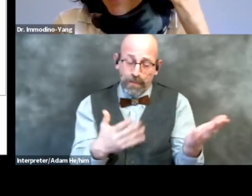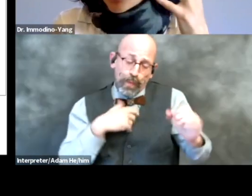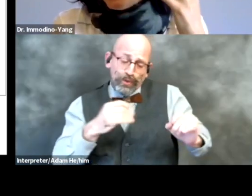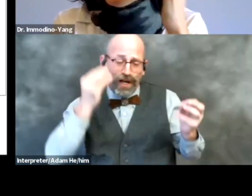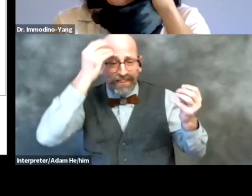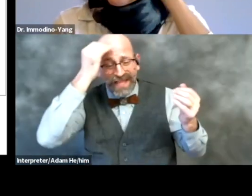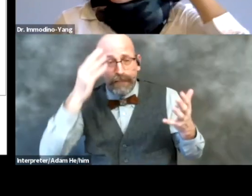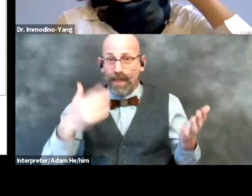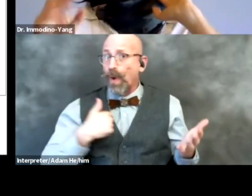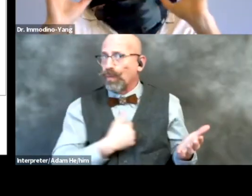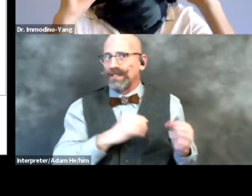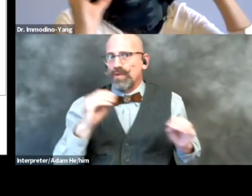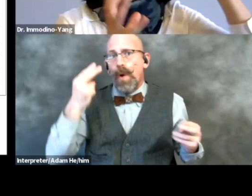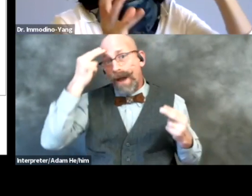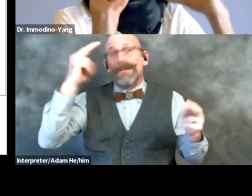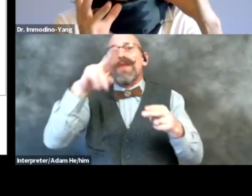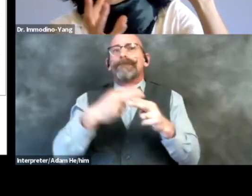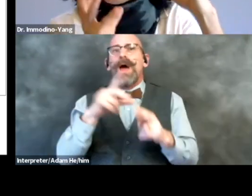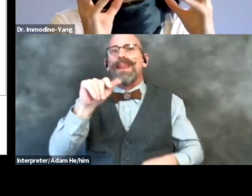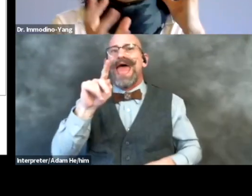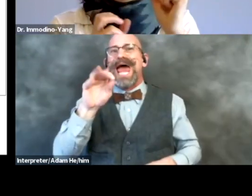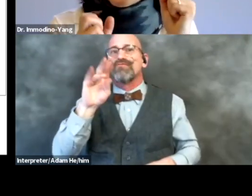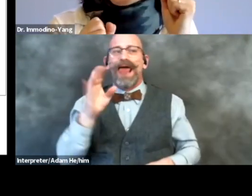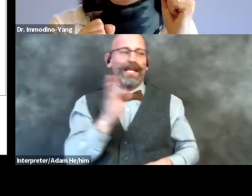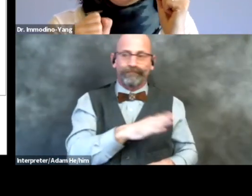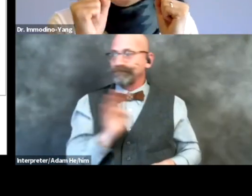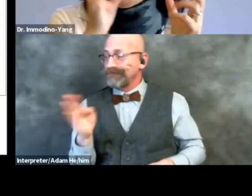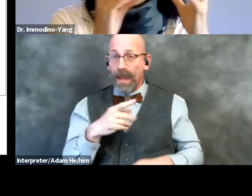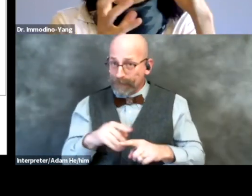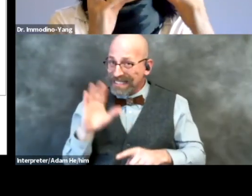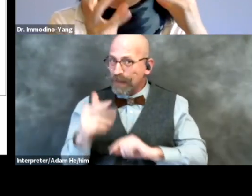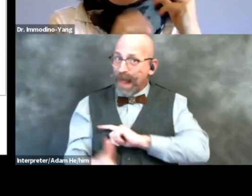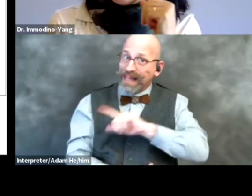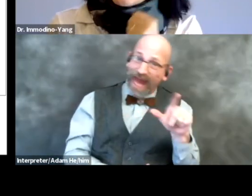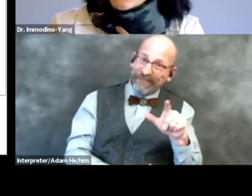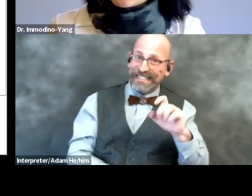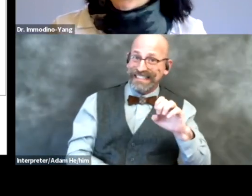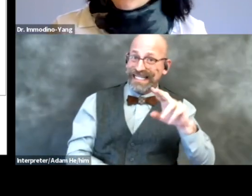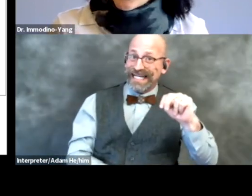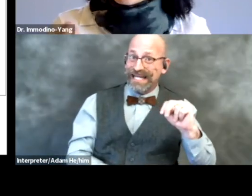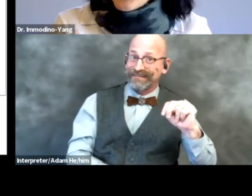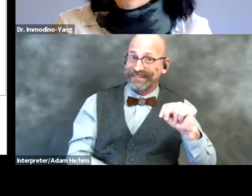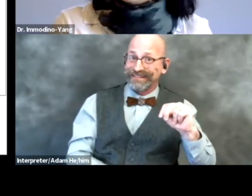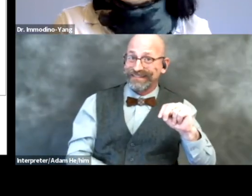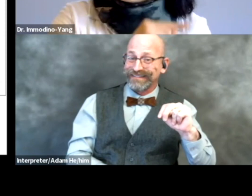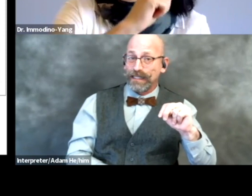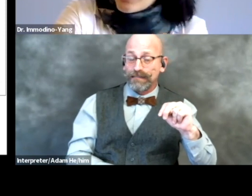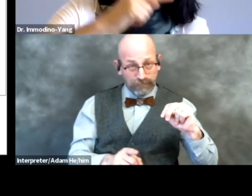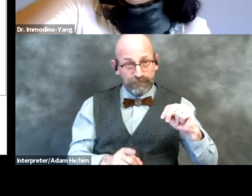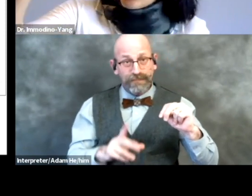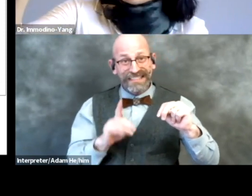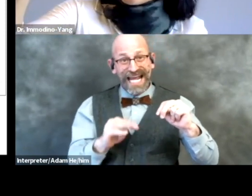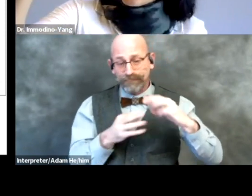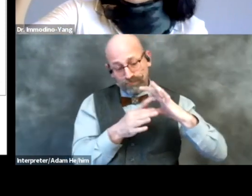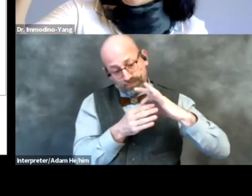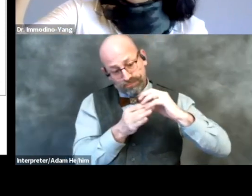with the left ECN. Those two talking to each other and sort of coordinating actively, even at rest, the